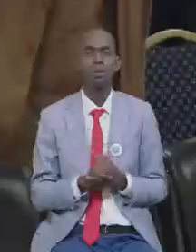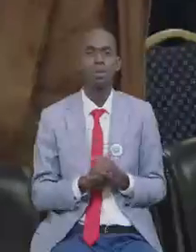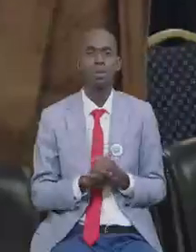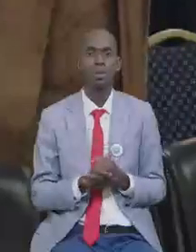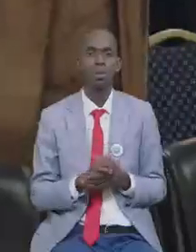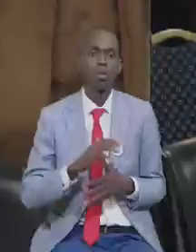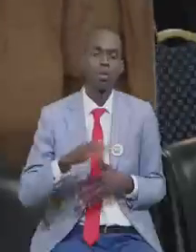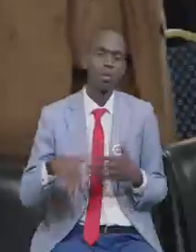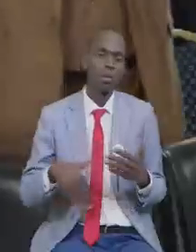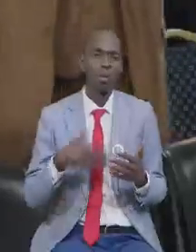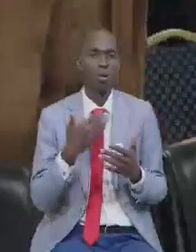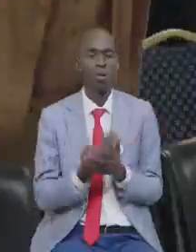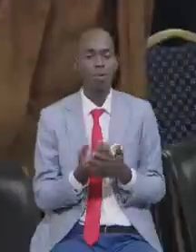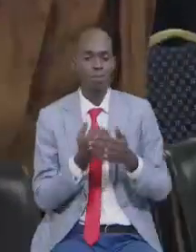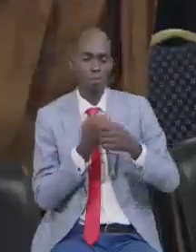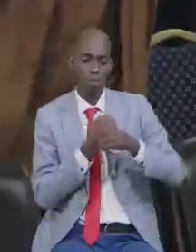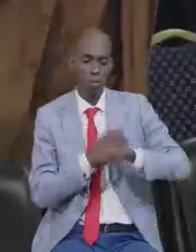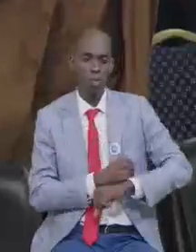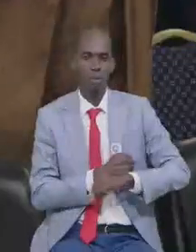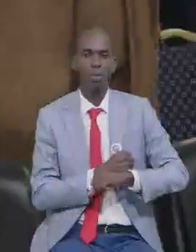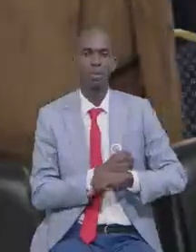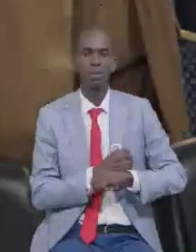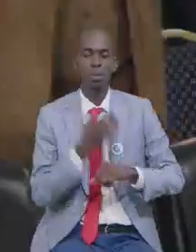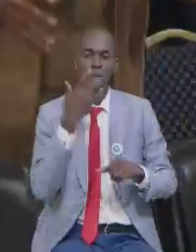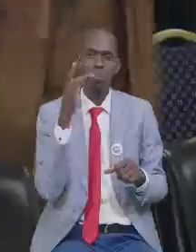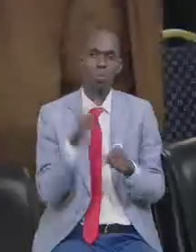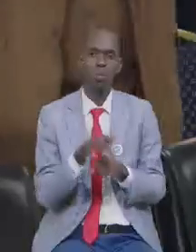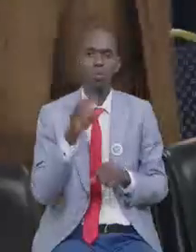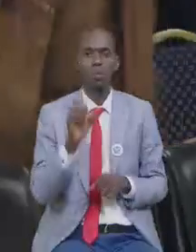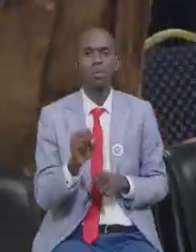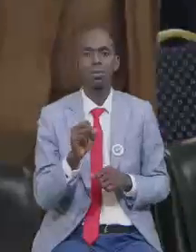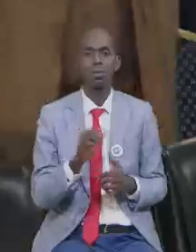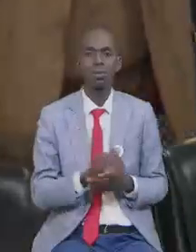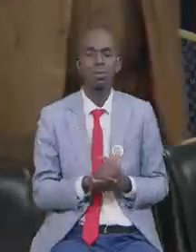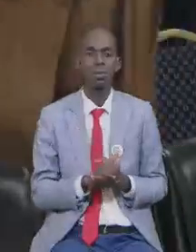all secured promises